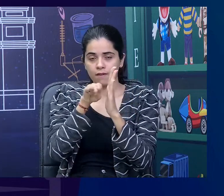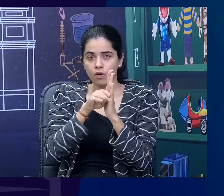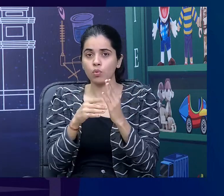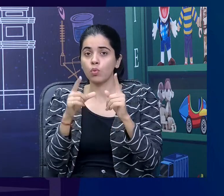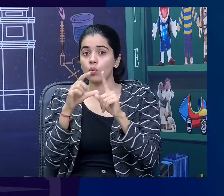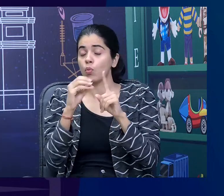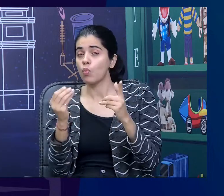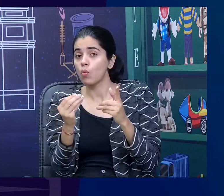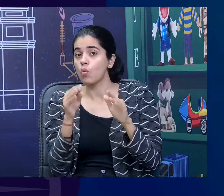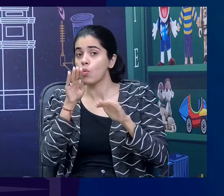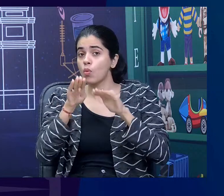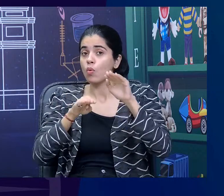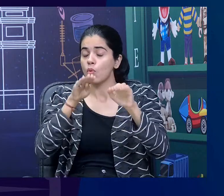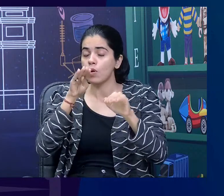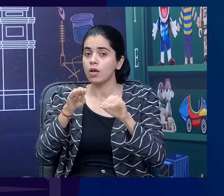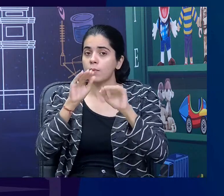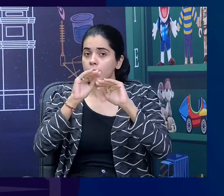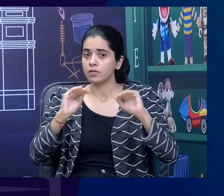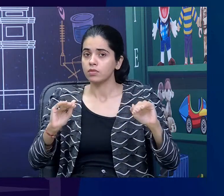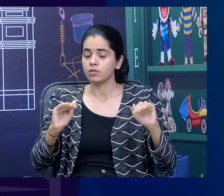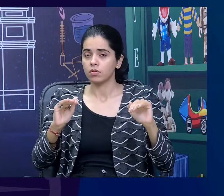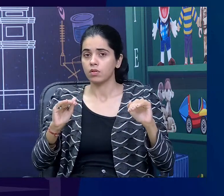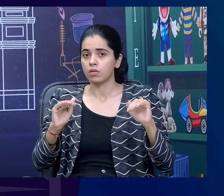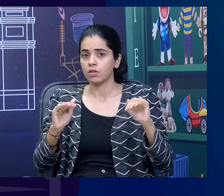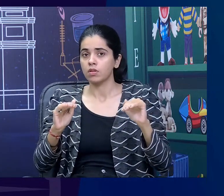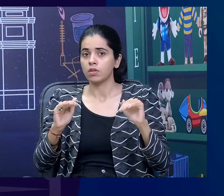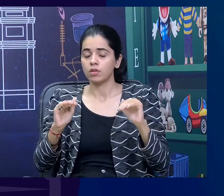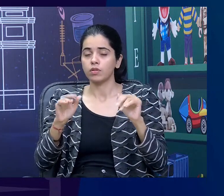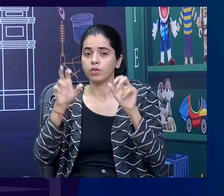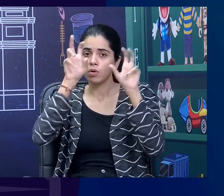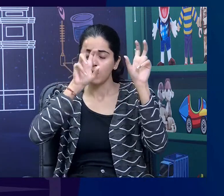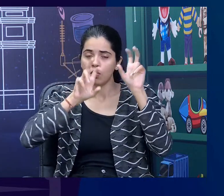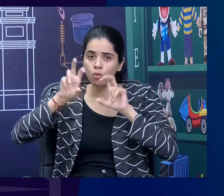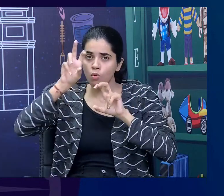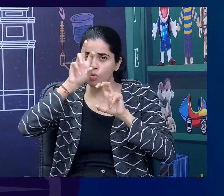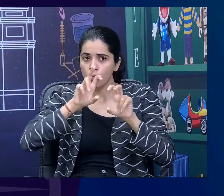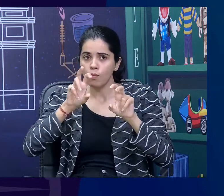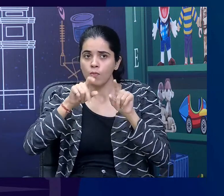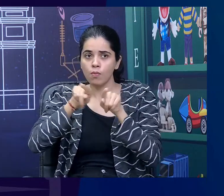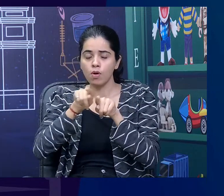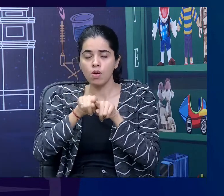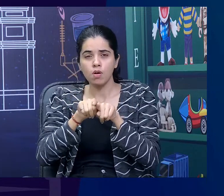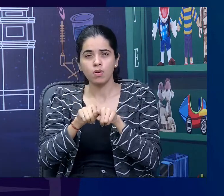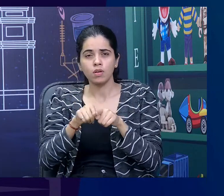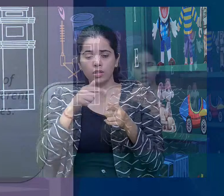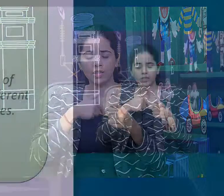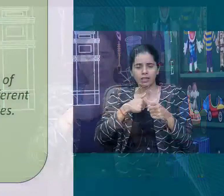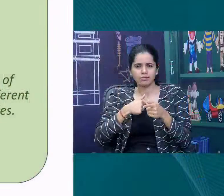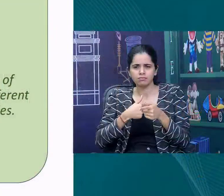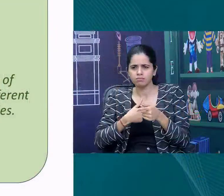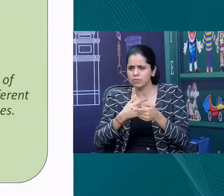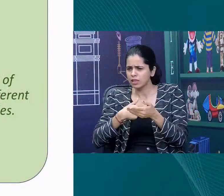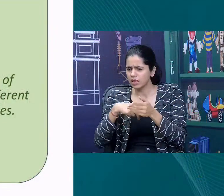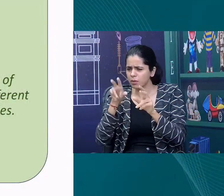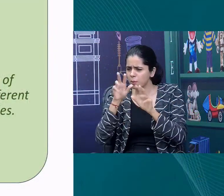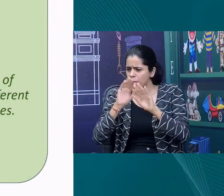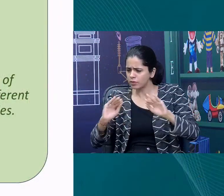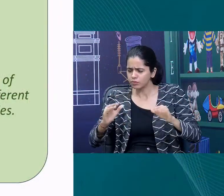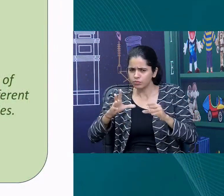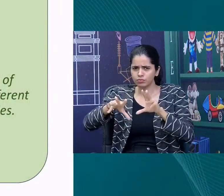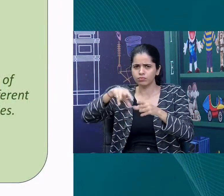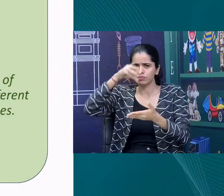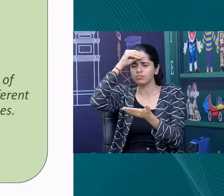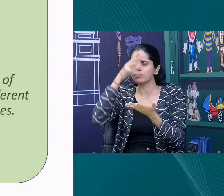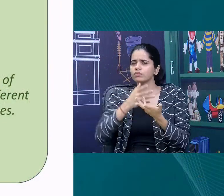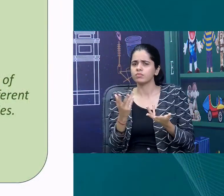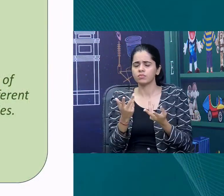do. Instructions were there, children performed, and she asked them to observe and see what happened and note down their interpretations of what they observed based on their